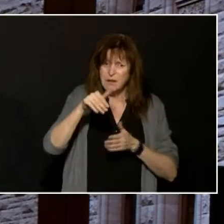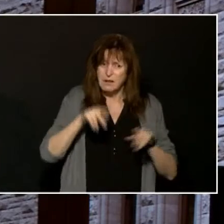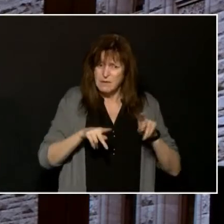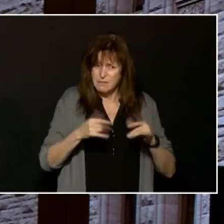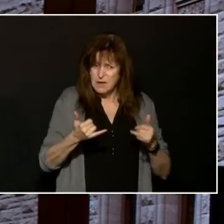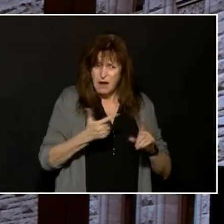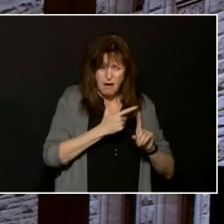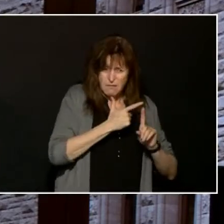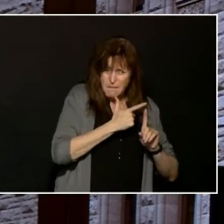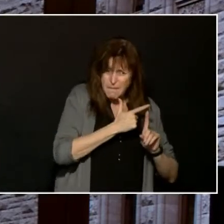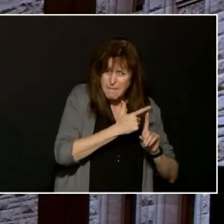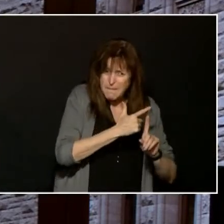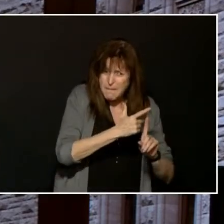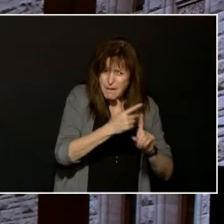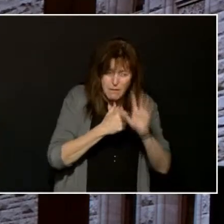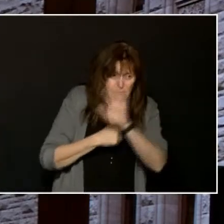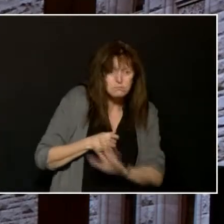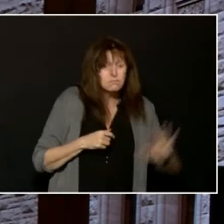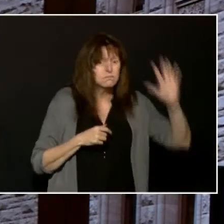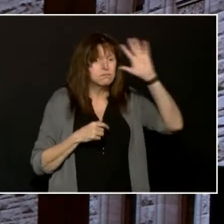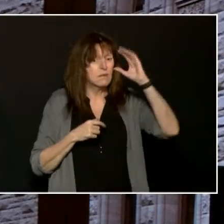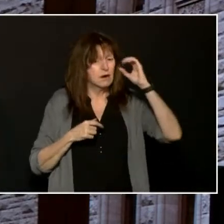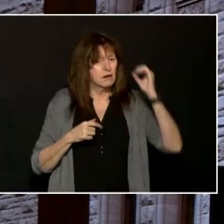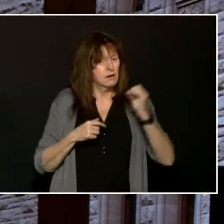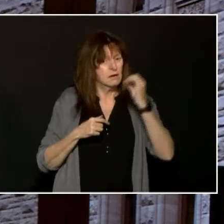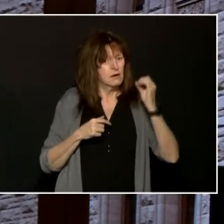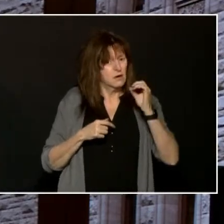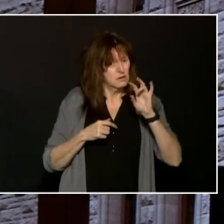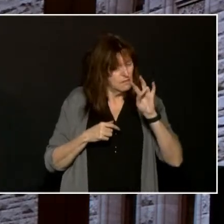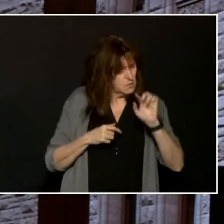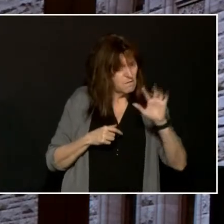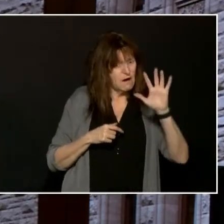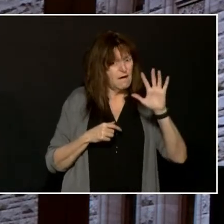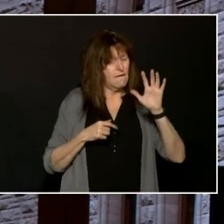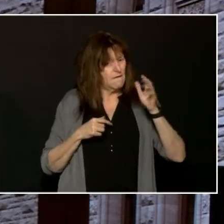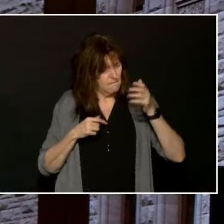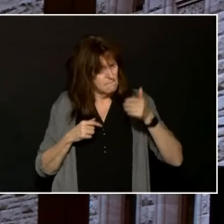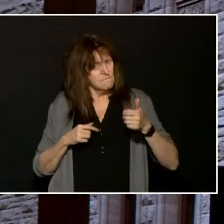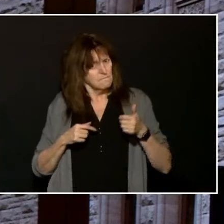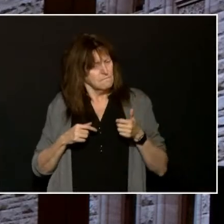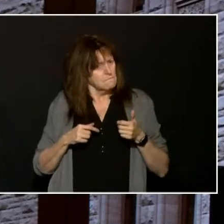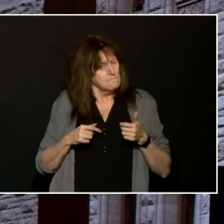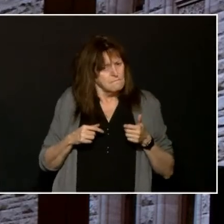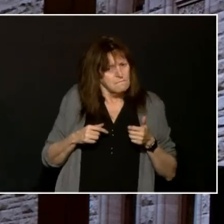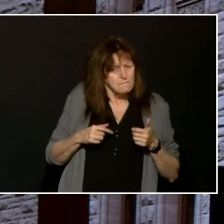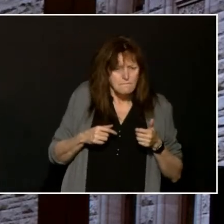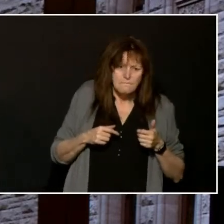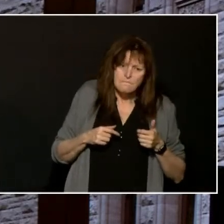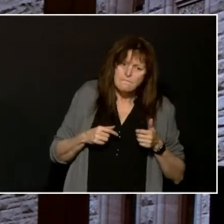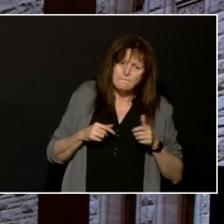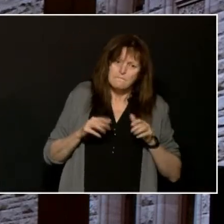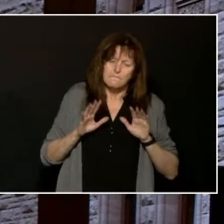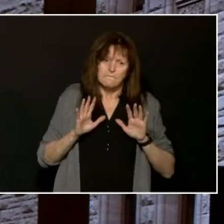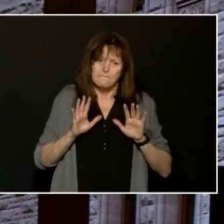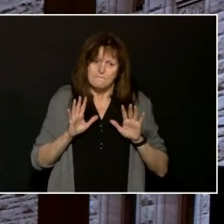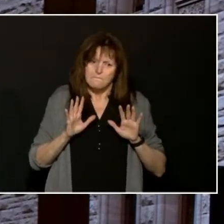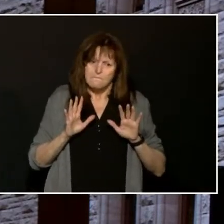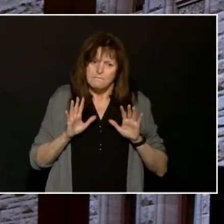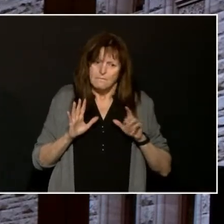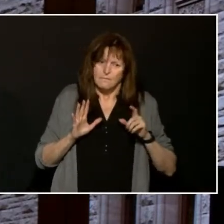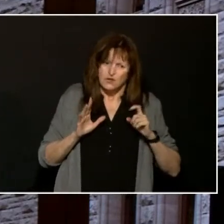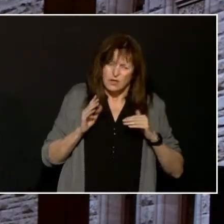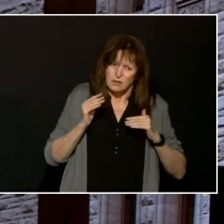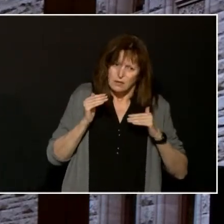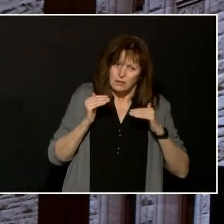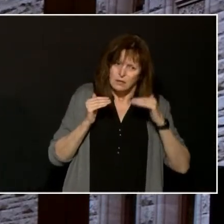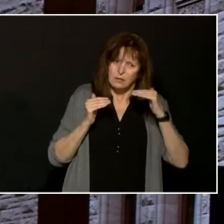Ontario. And we're continuing to move closer to getting 60% of our adult eligible